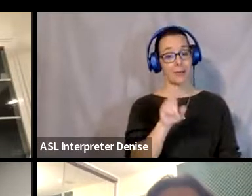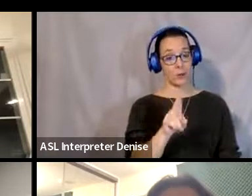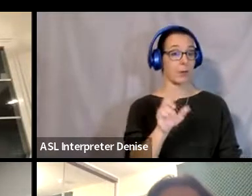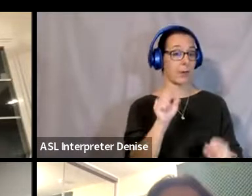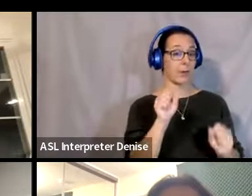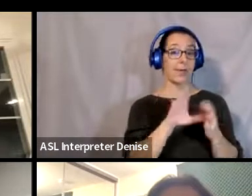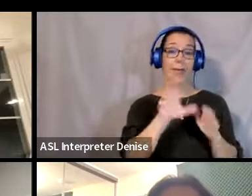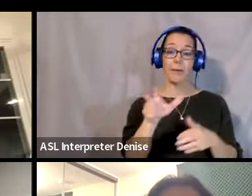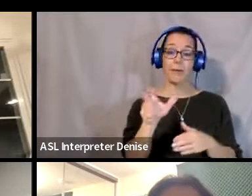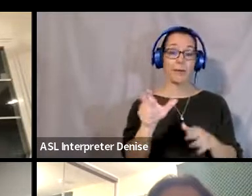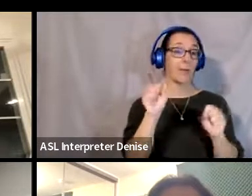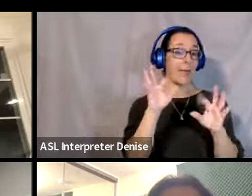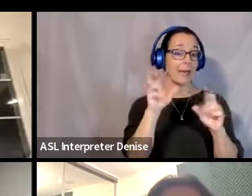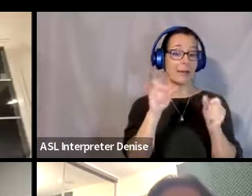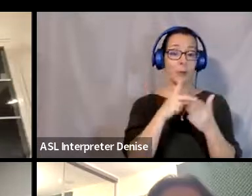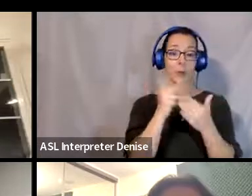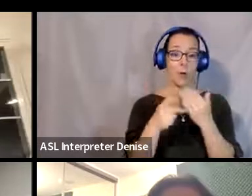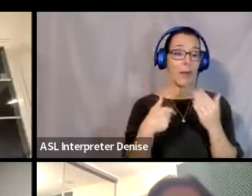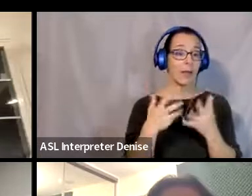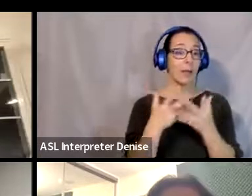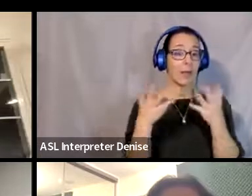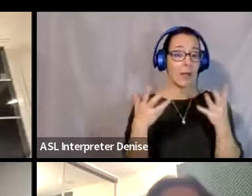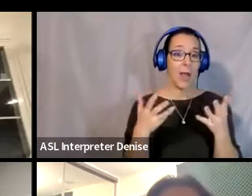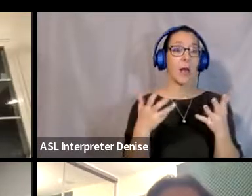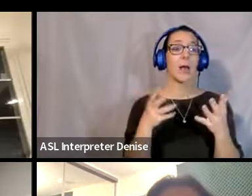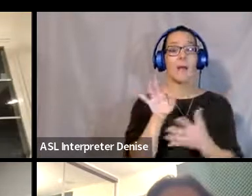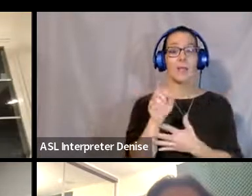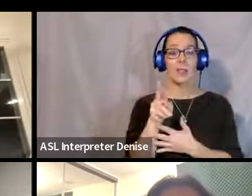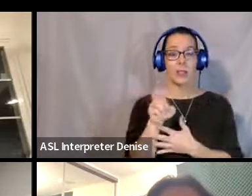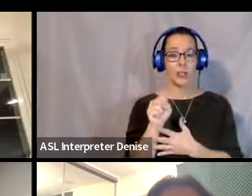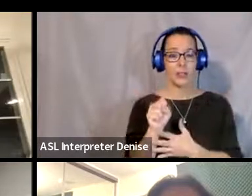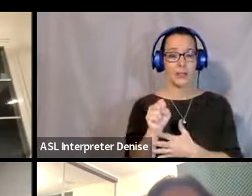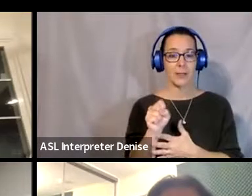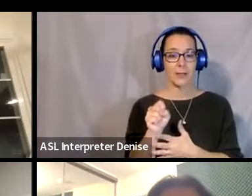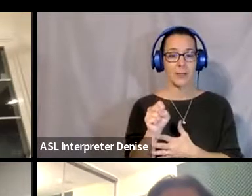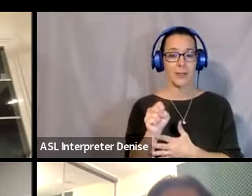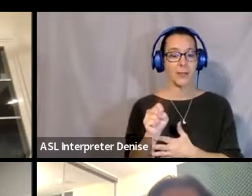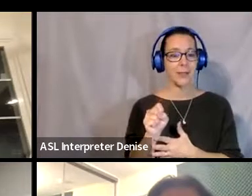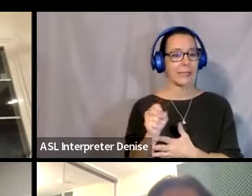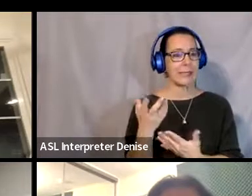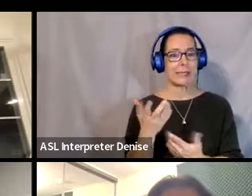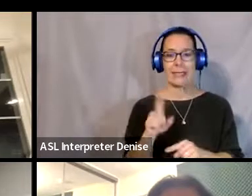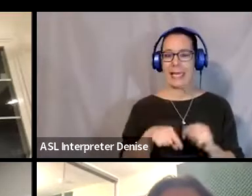a lot. So there's